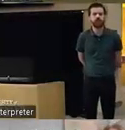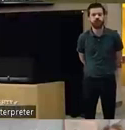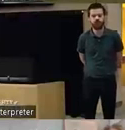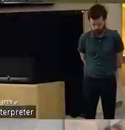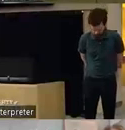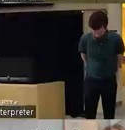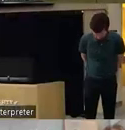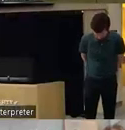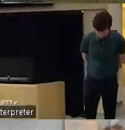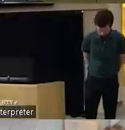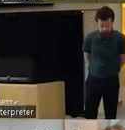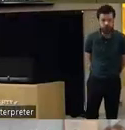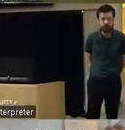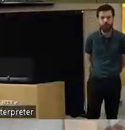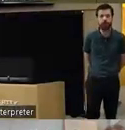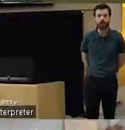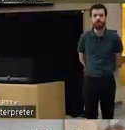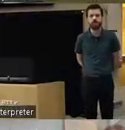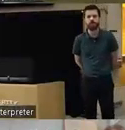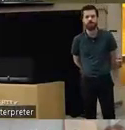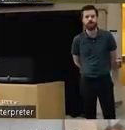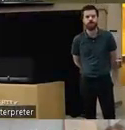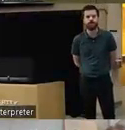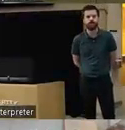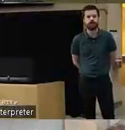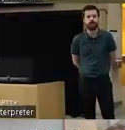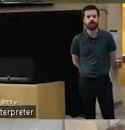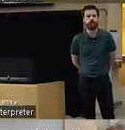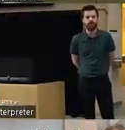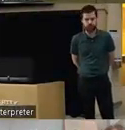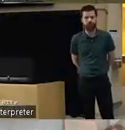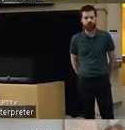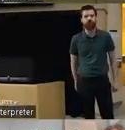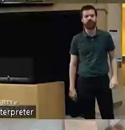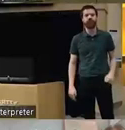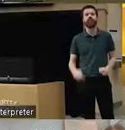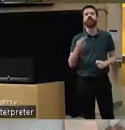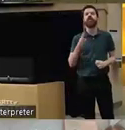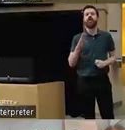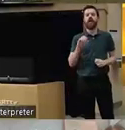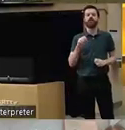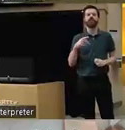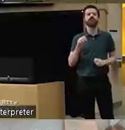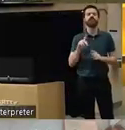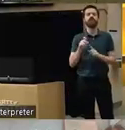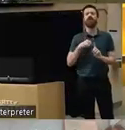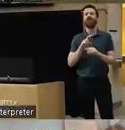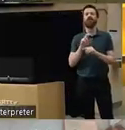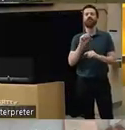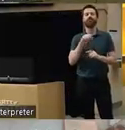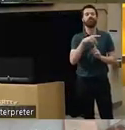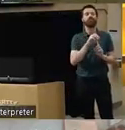This is the hub and spoke model for primary care and mental health integration. As you can see, we're using the spoke in a similar way to